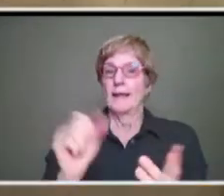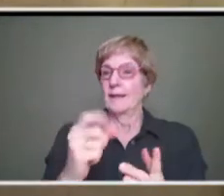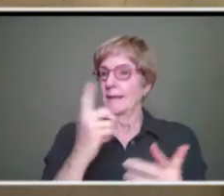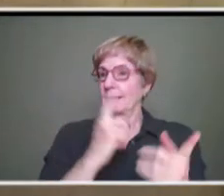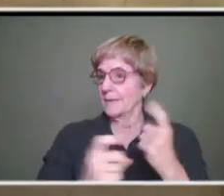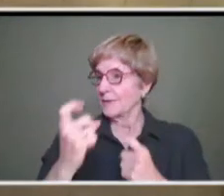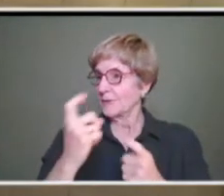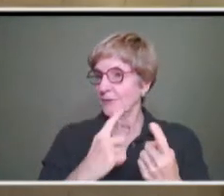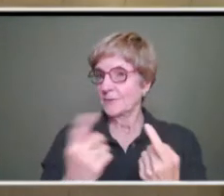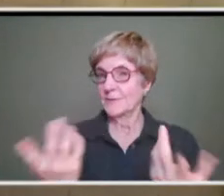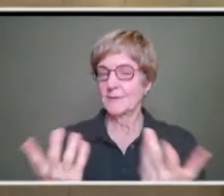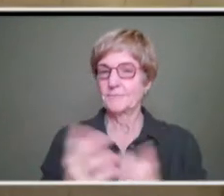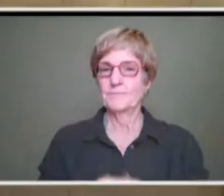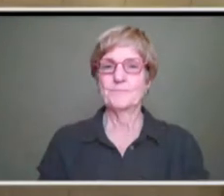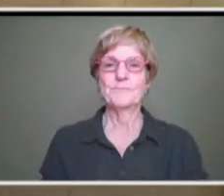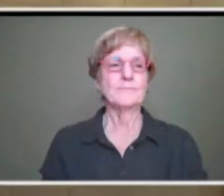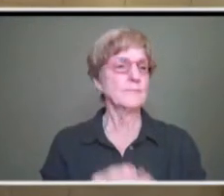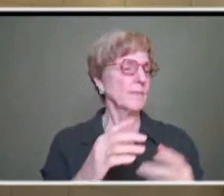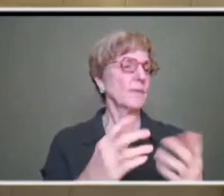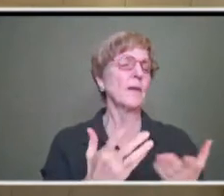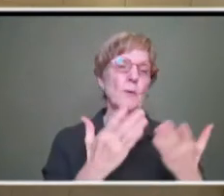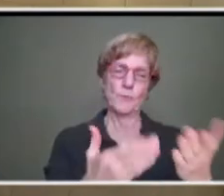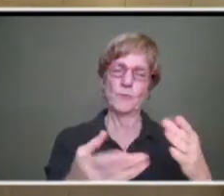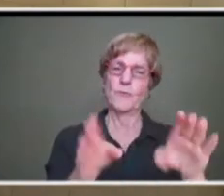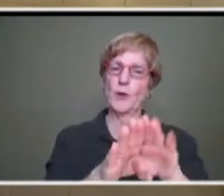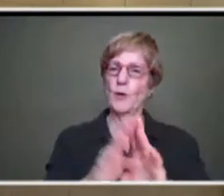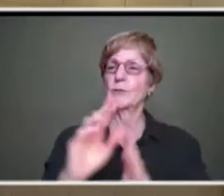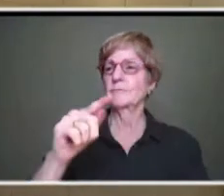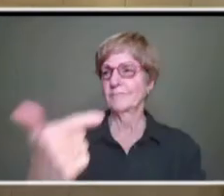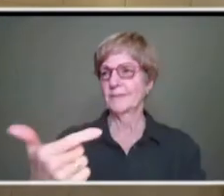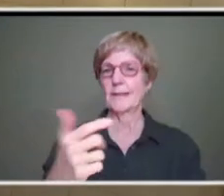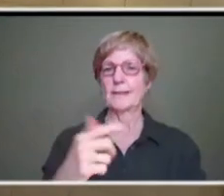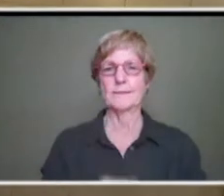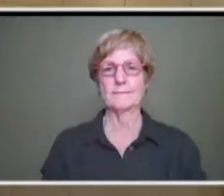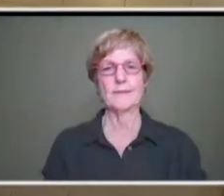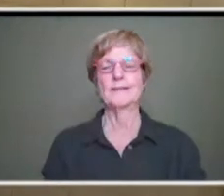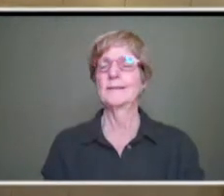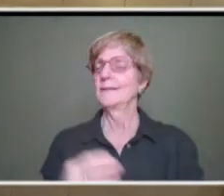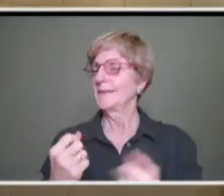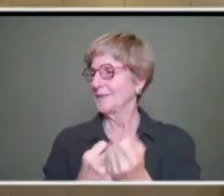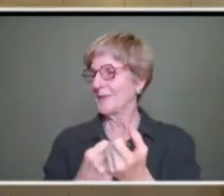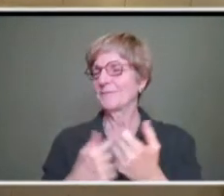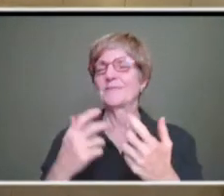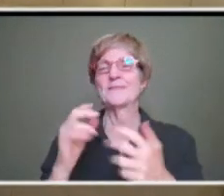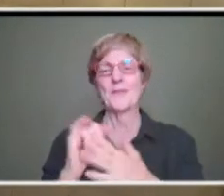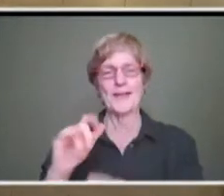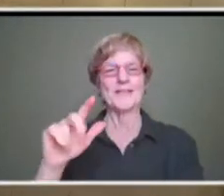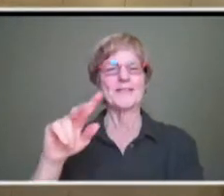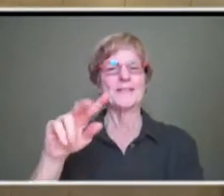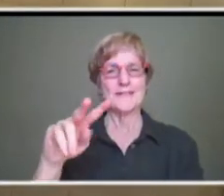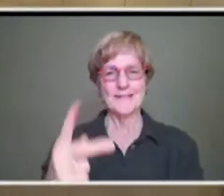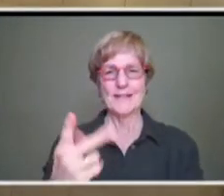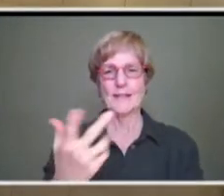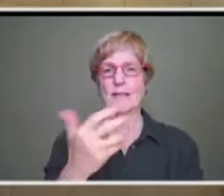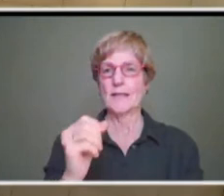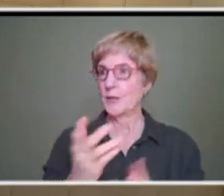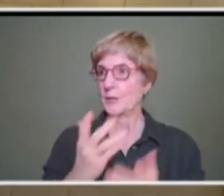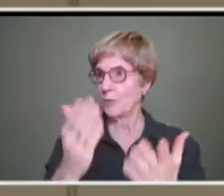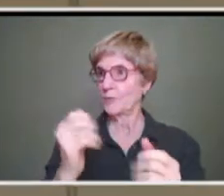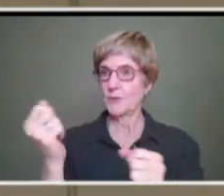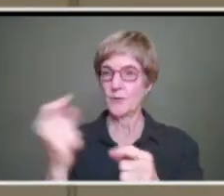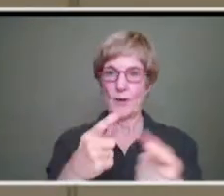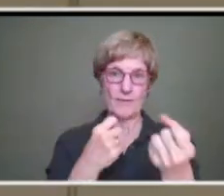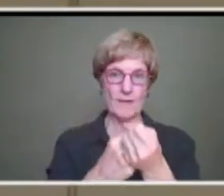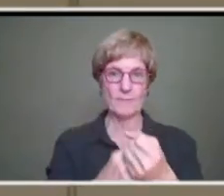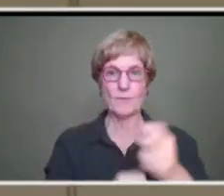questions you all right with me emotionally made a properly second any discussion or motion here and not all in favor raise